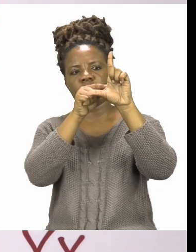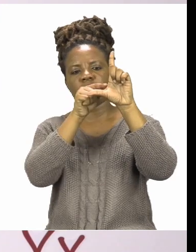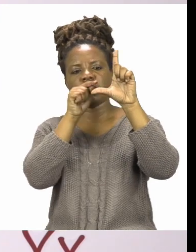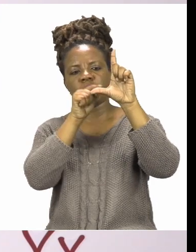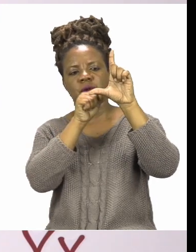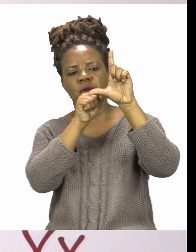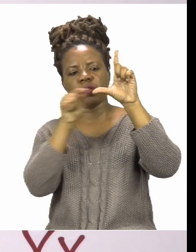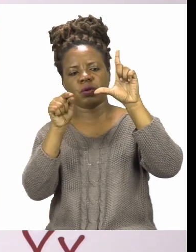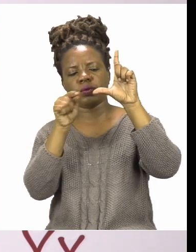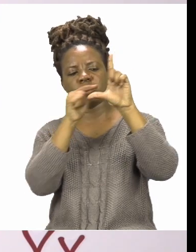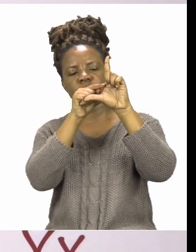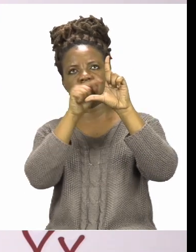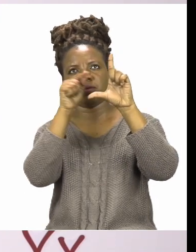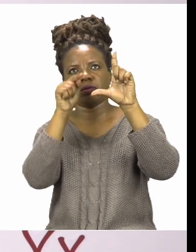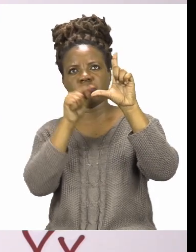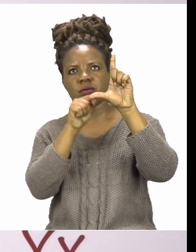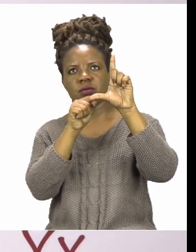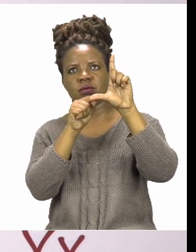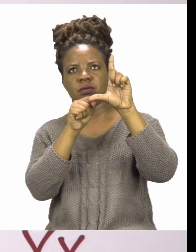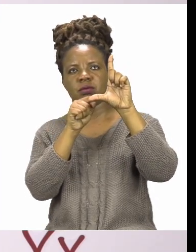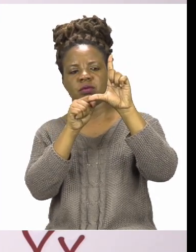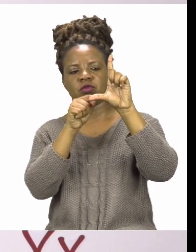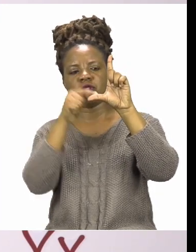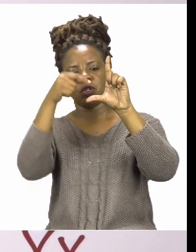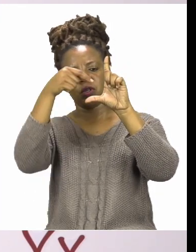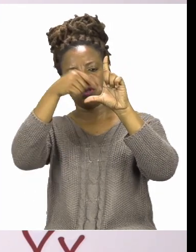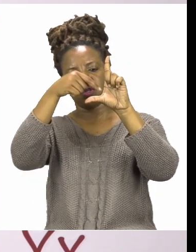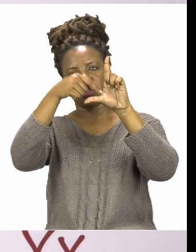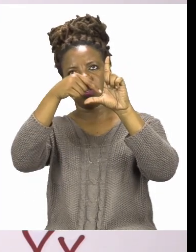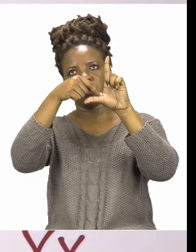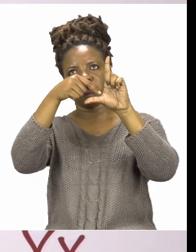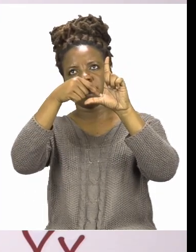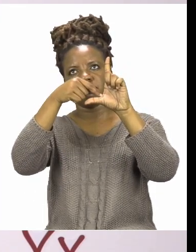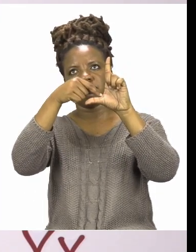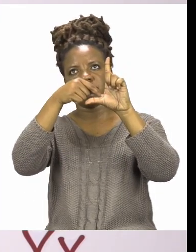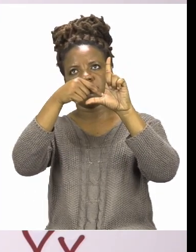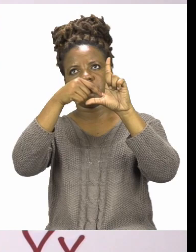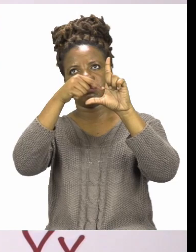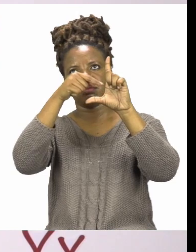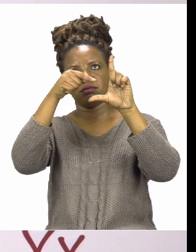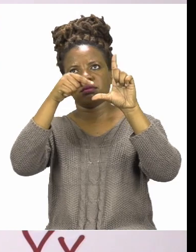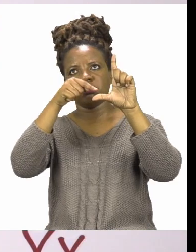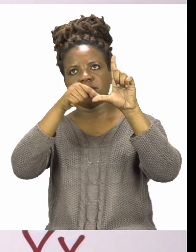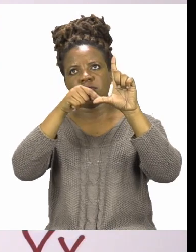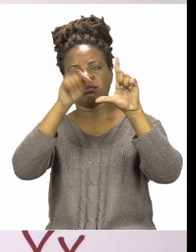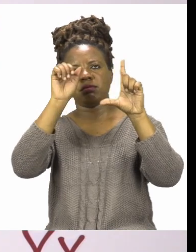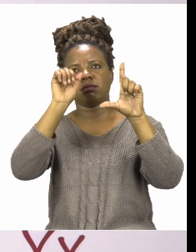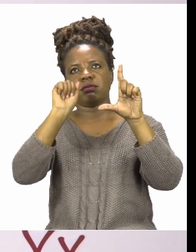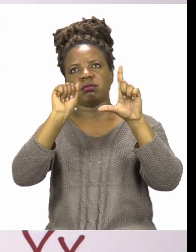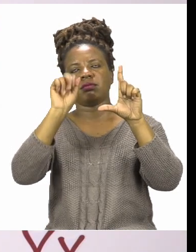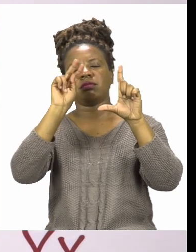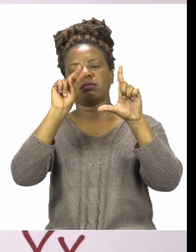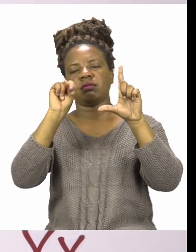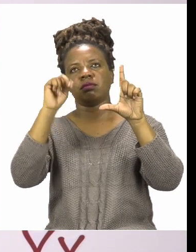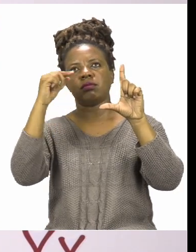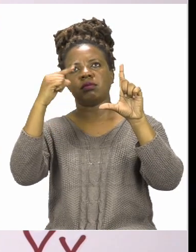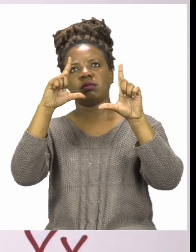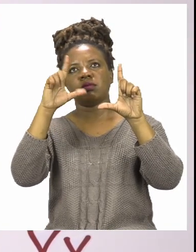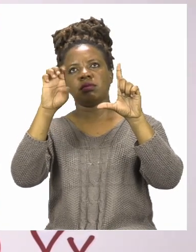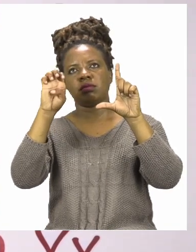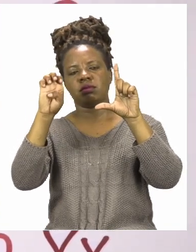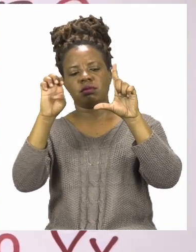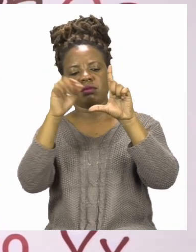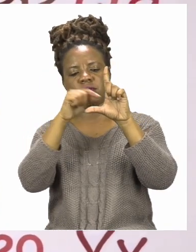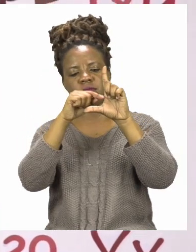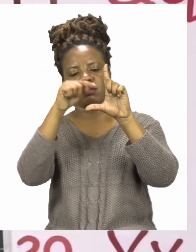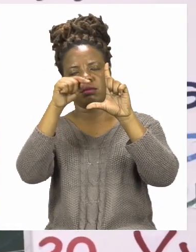arrow pointing to the angle because where two lines meet, that is where we find the angle. So the